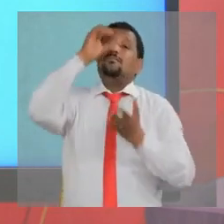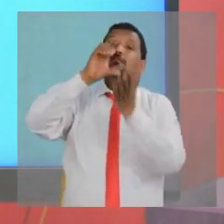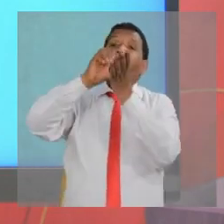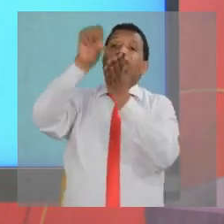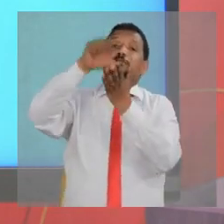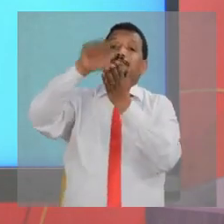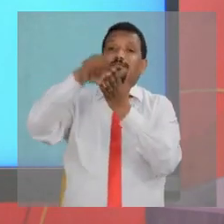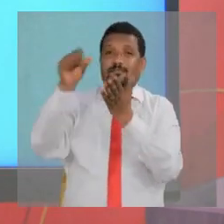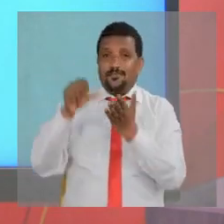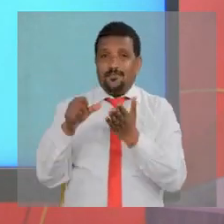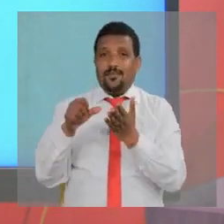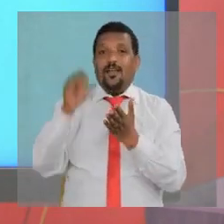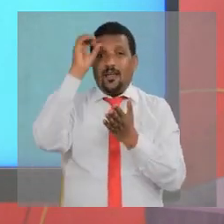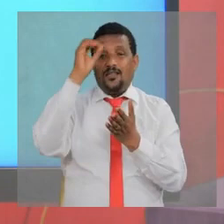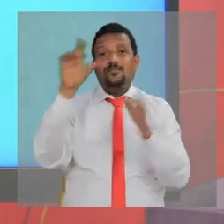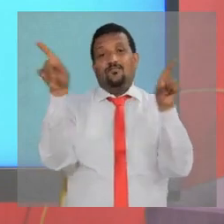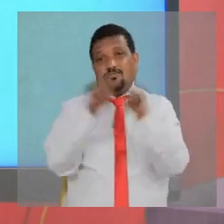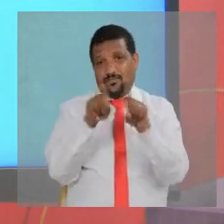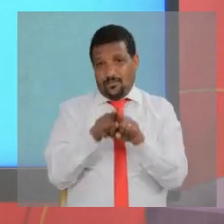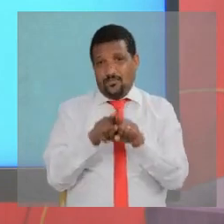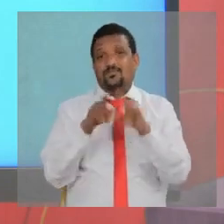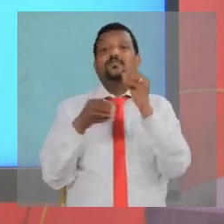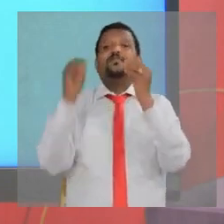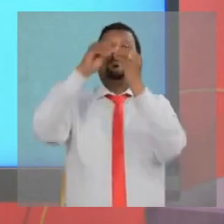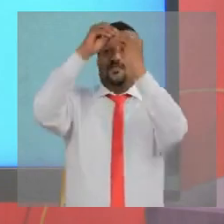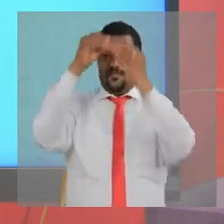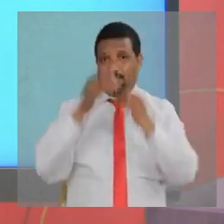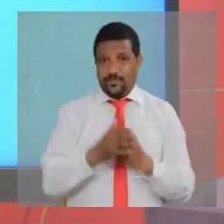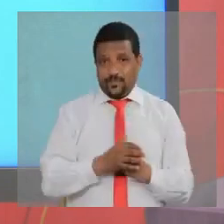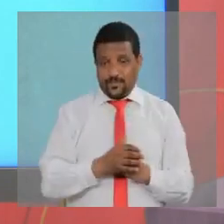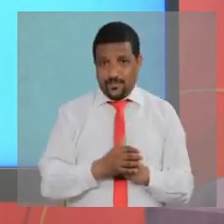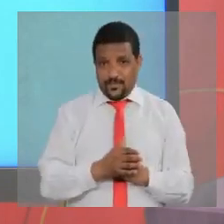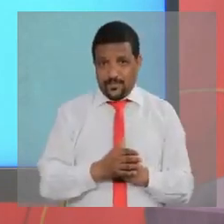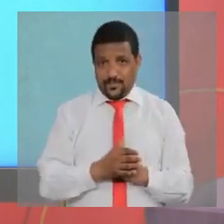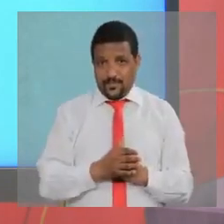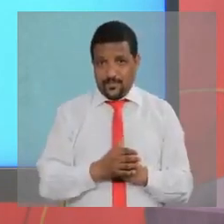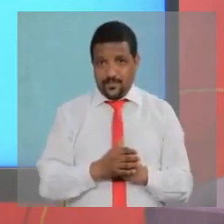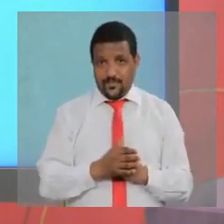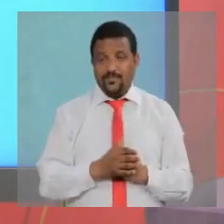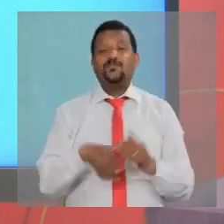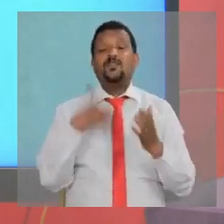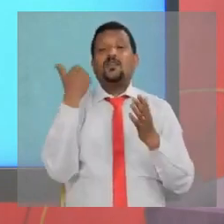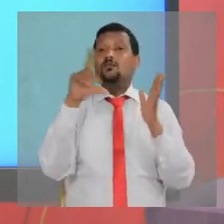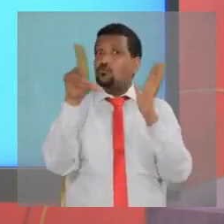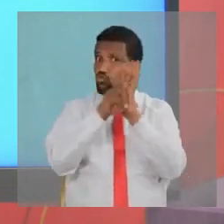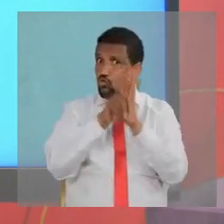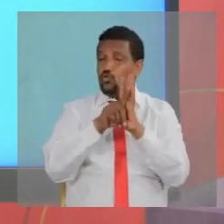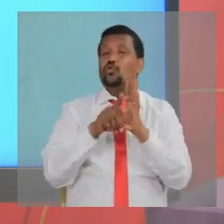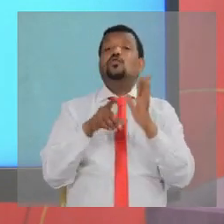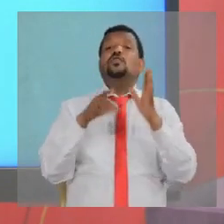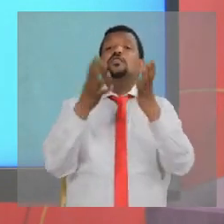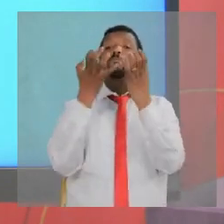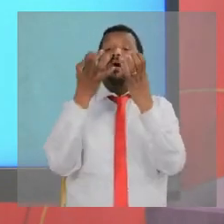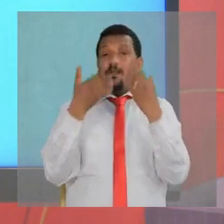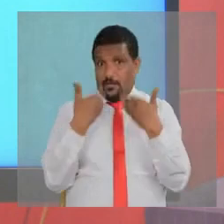quantity demanded for egg will also increase. There are the basis of the law of